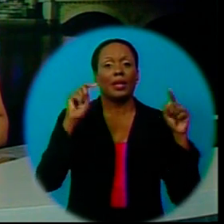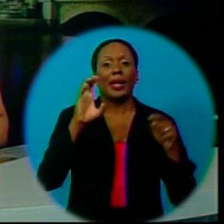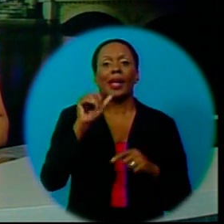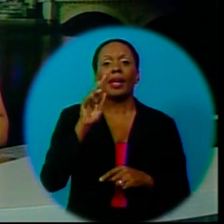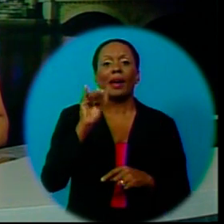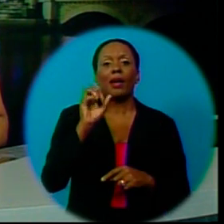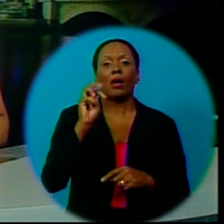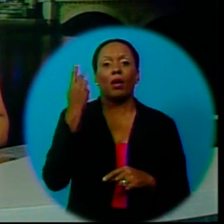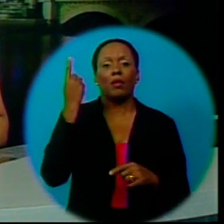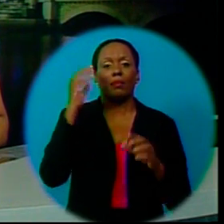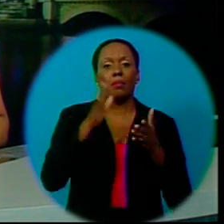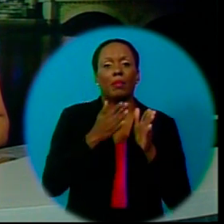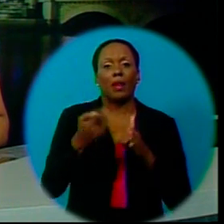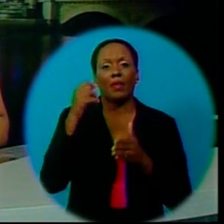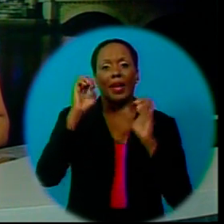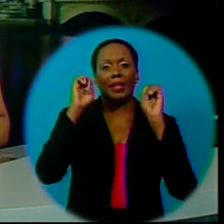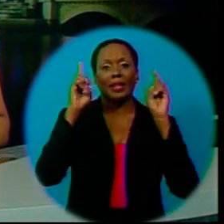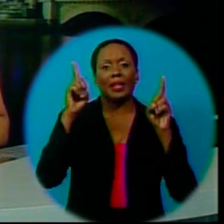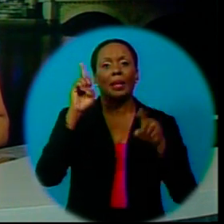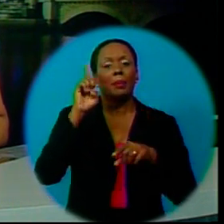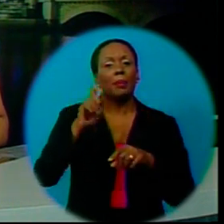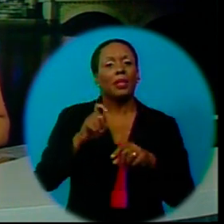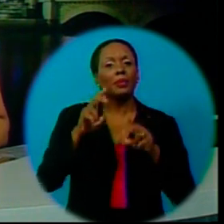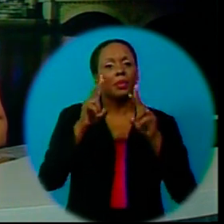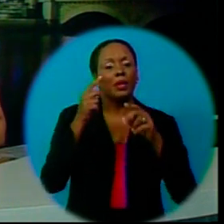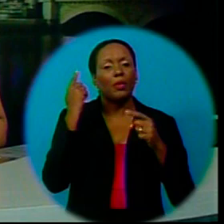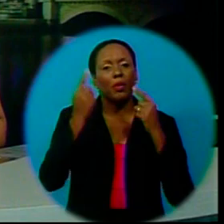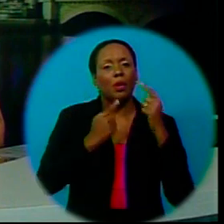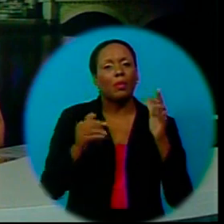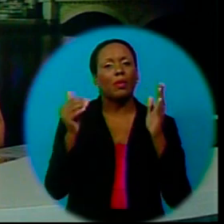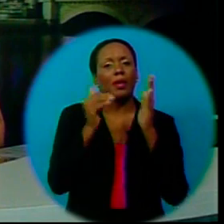educational advancement must be re-evaluated.